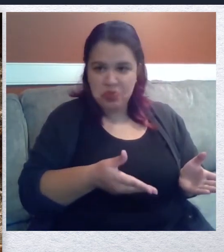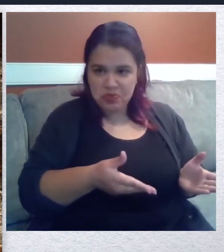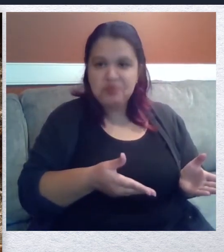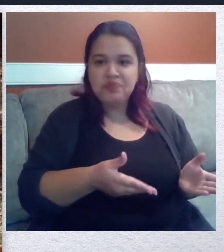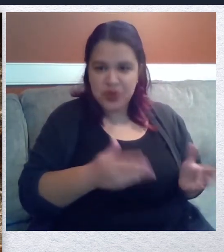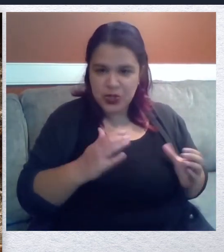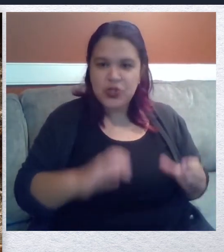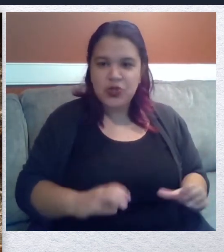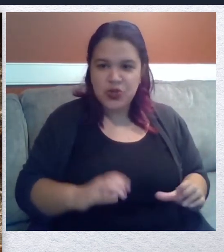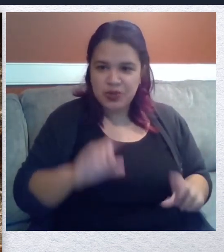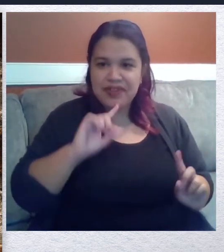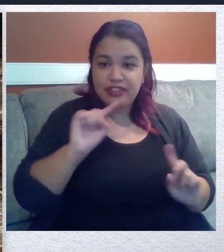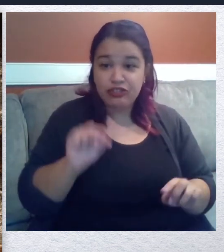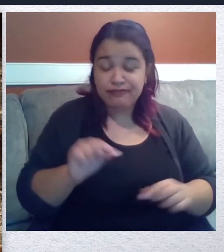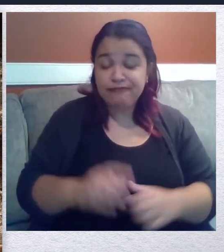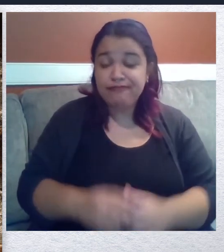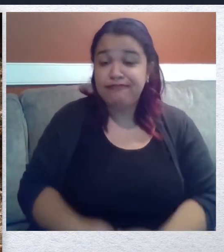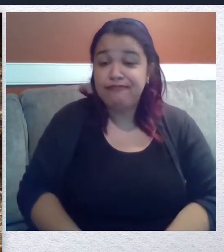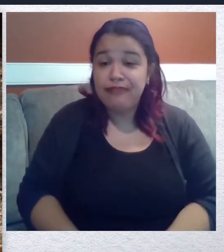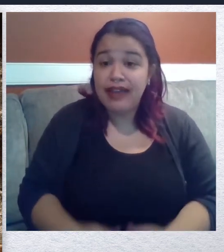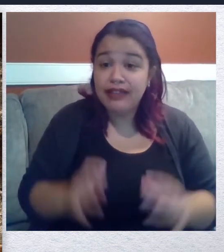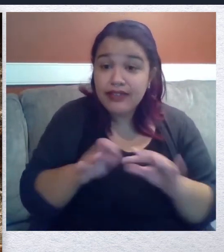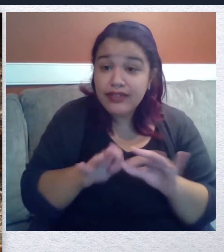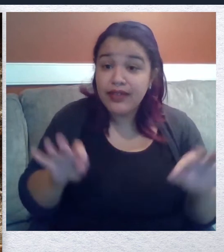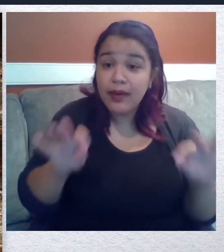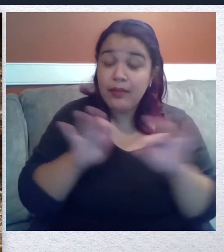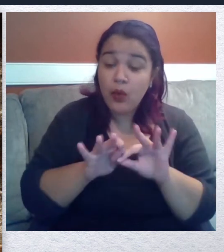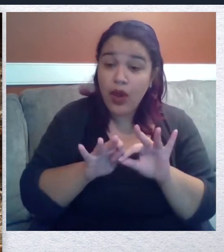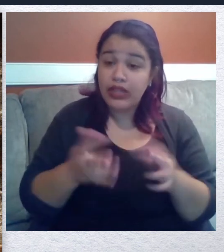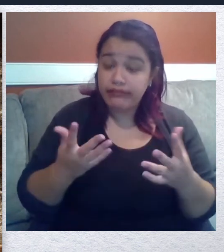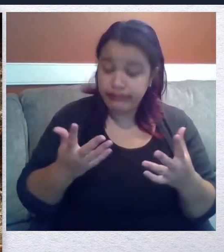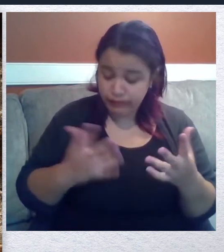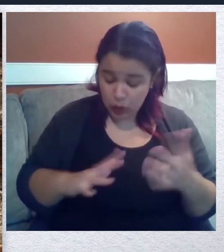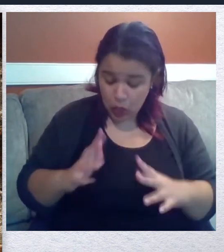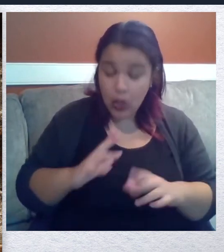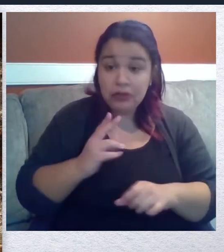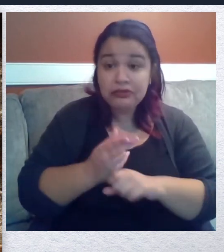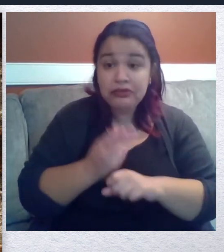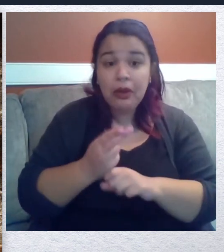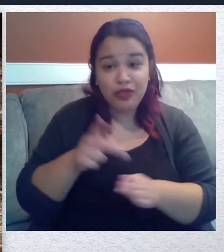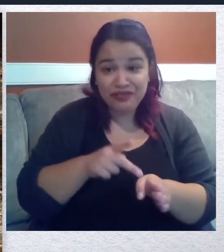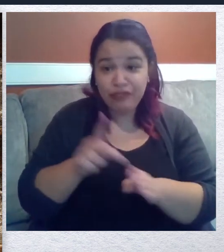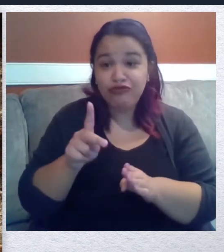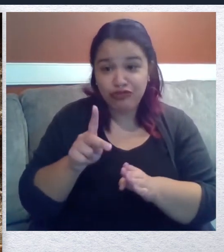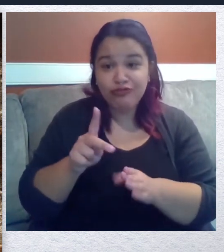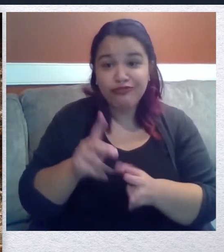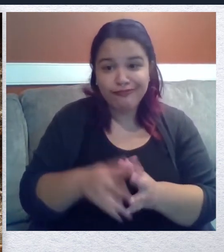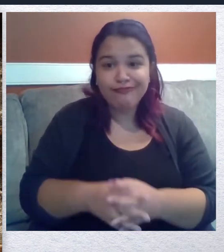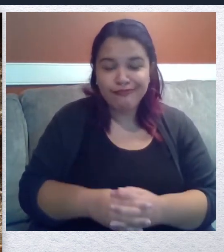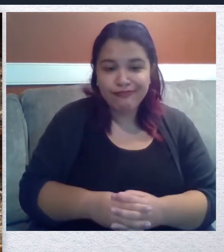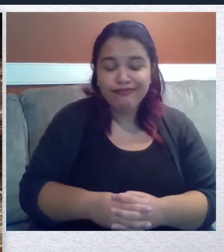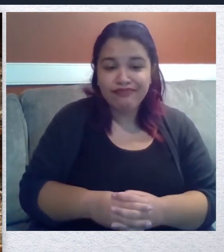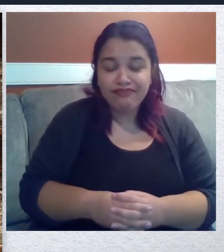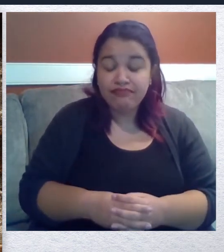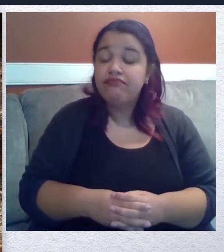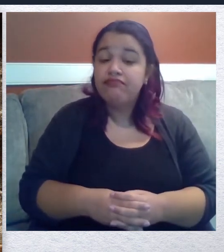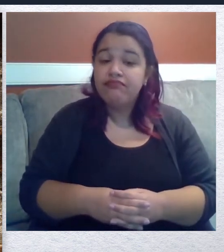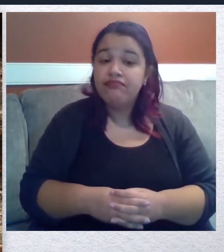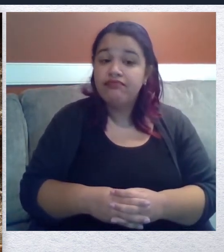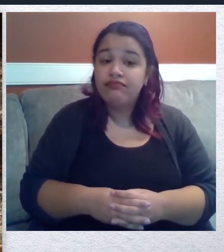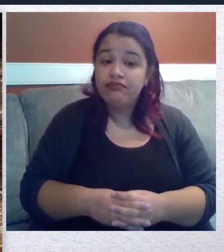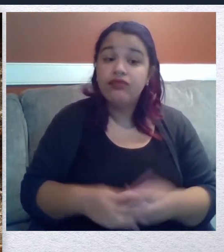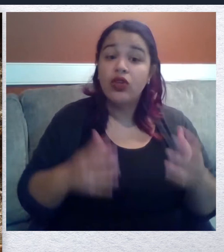if you were interviewing for the position yourself. Help the candidate prepare for the interview by checking